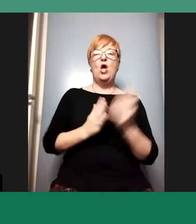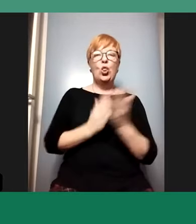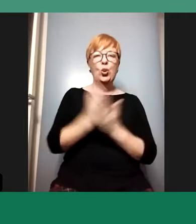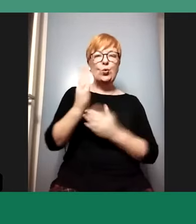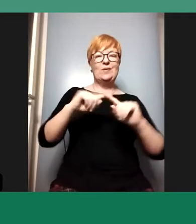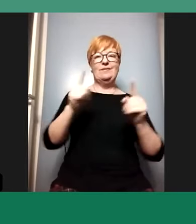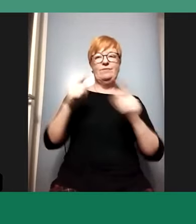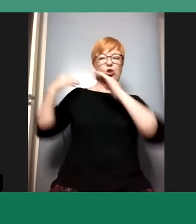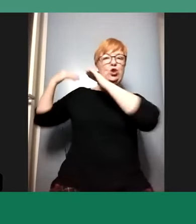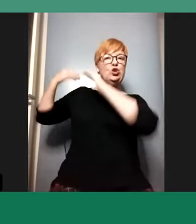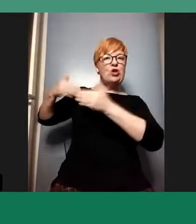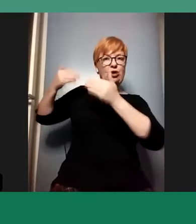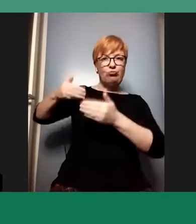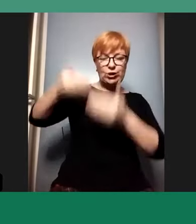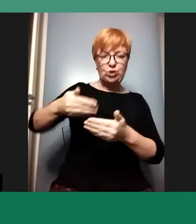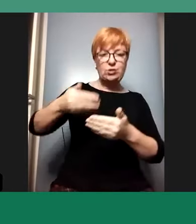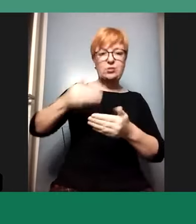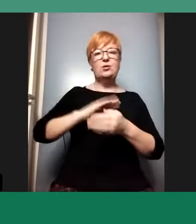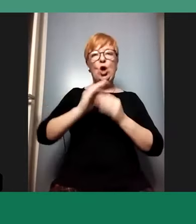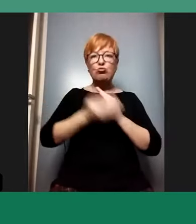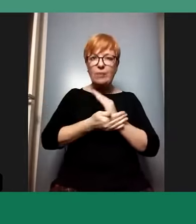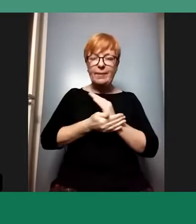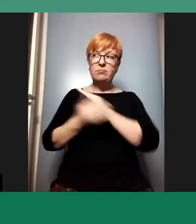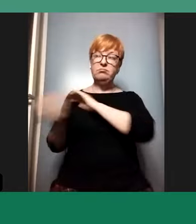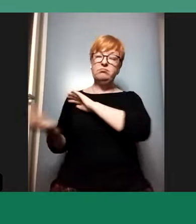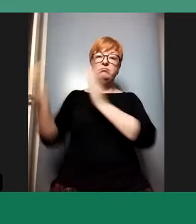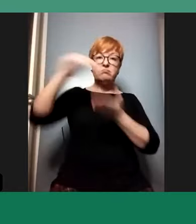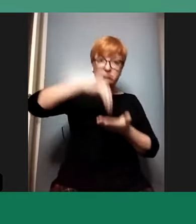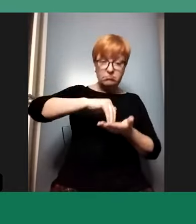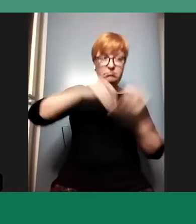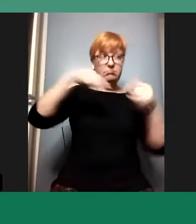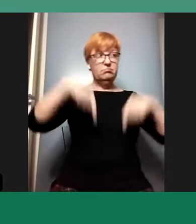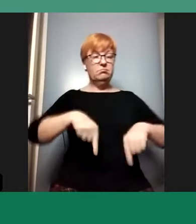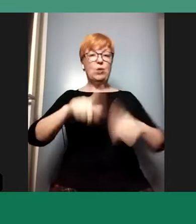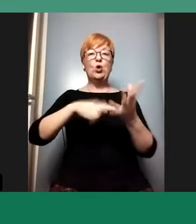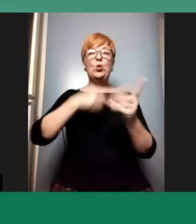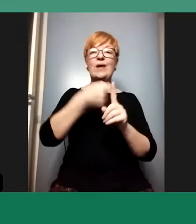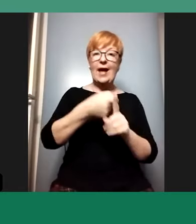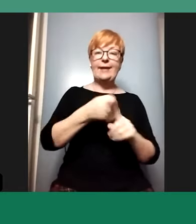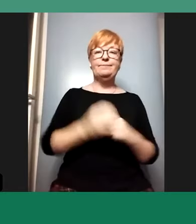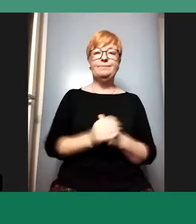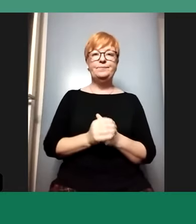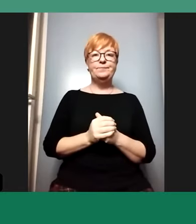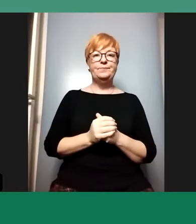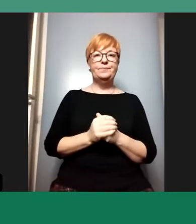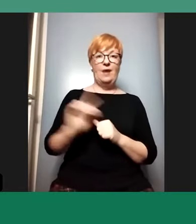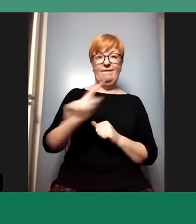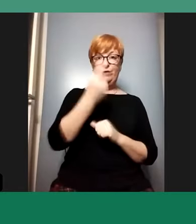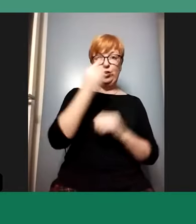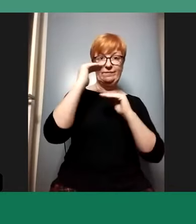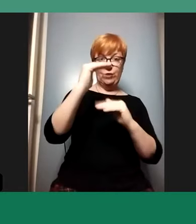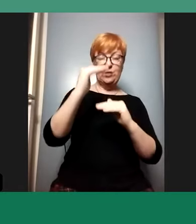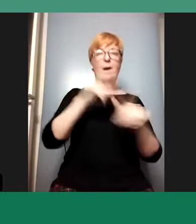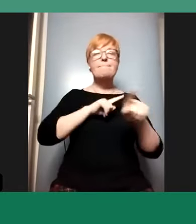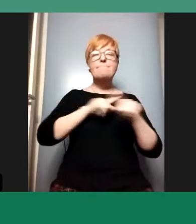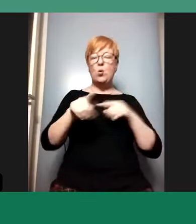people, of Caribbean people that have come to the UK from the Caribbean. So in the first verse, we're dealing with the more sort of Windrush generation,